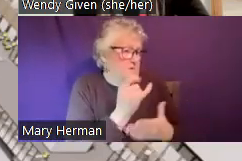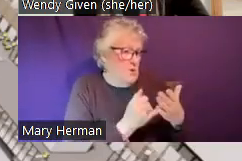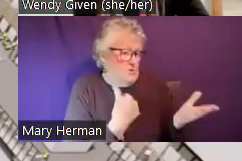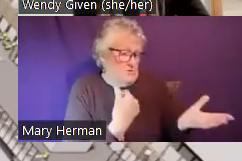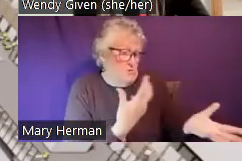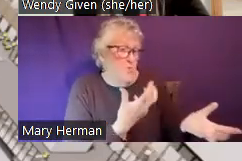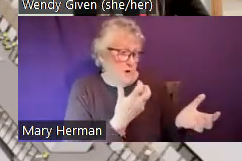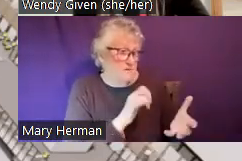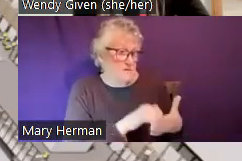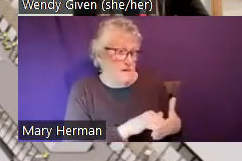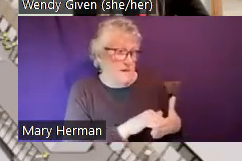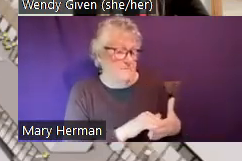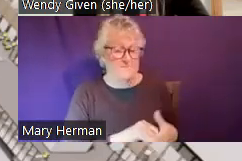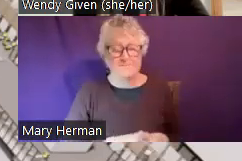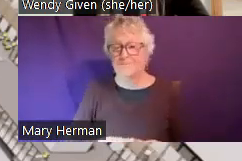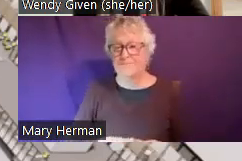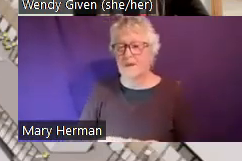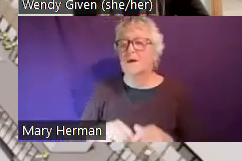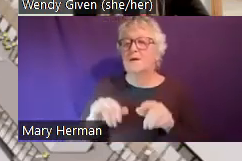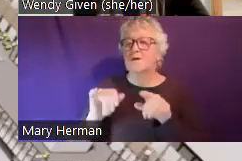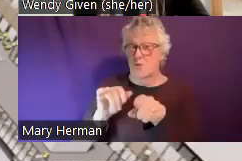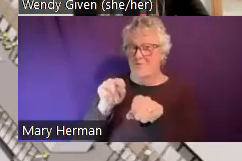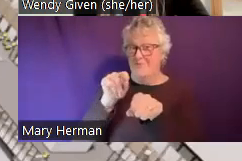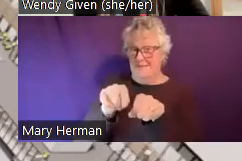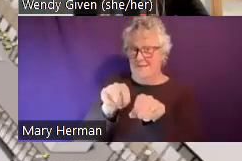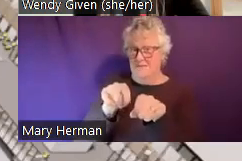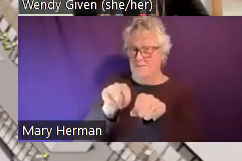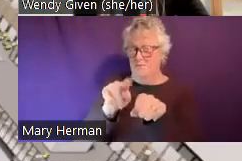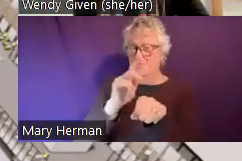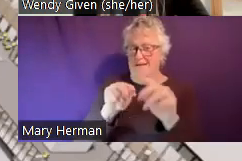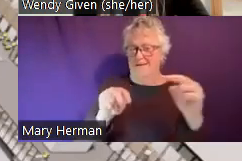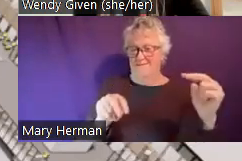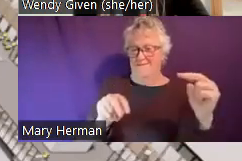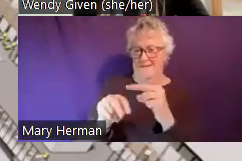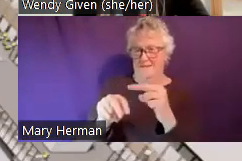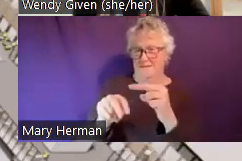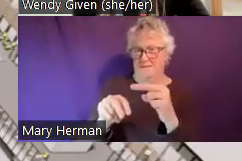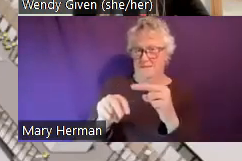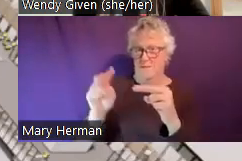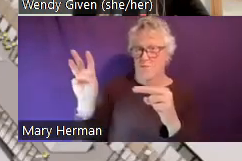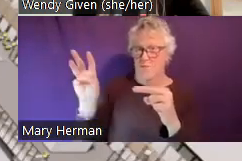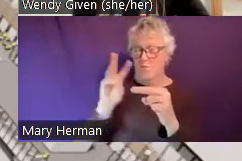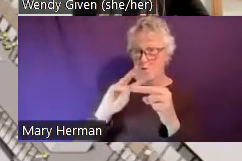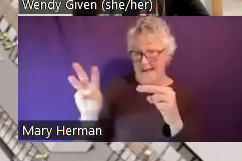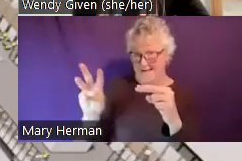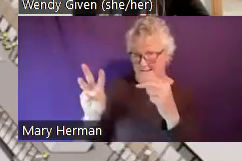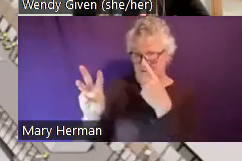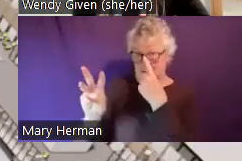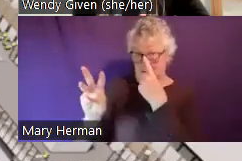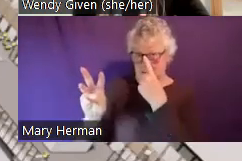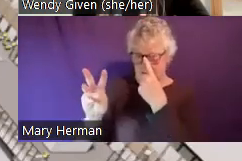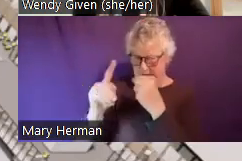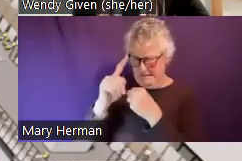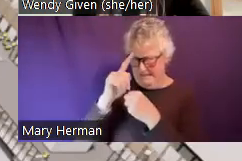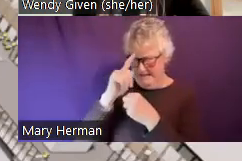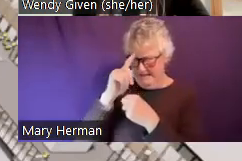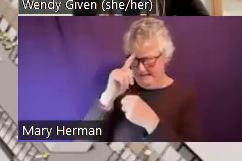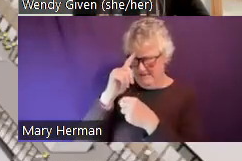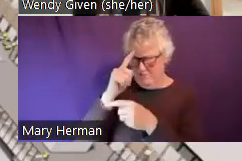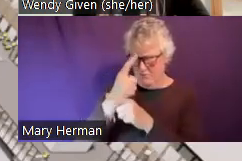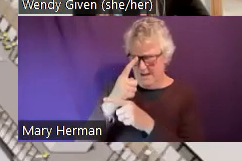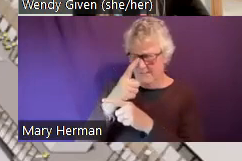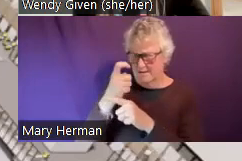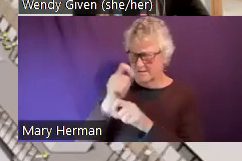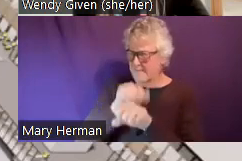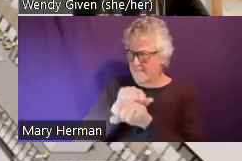this then facing west, this window? And I do believe that is true, right? Because the mountain is